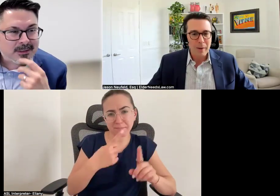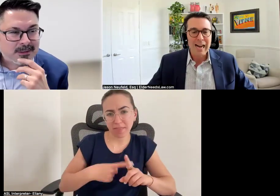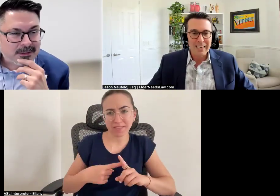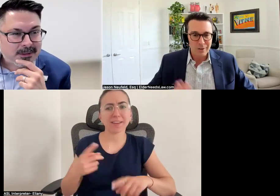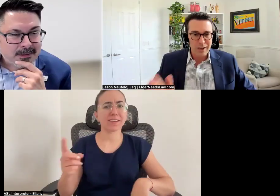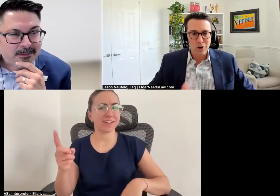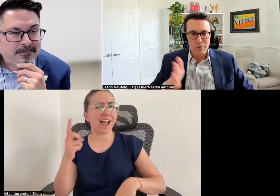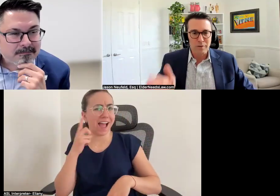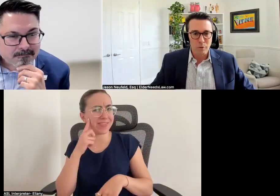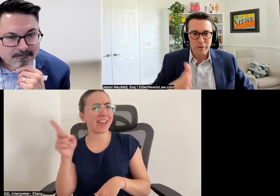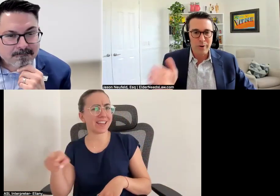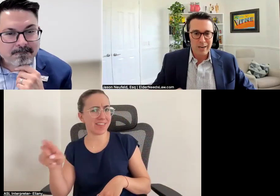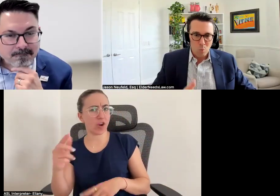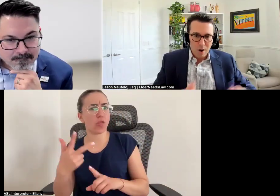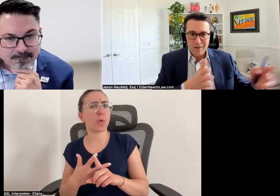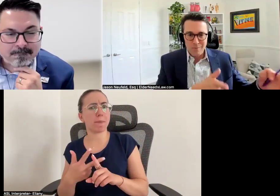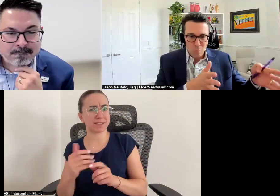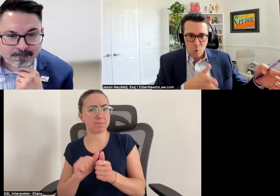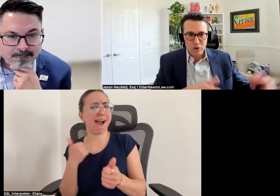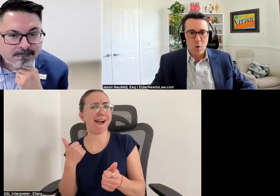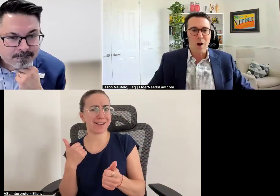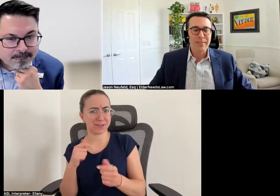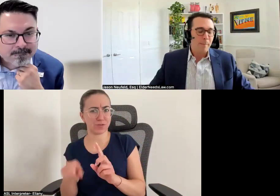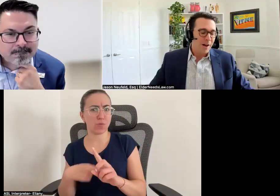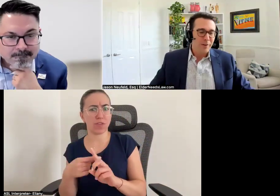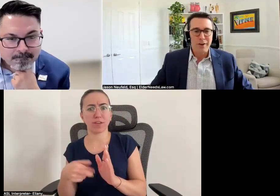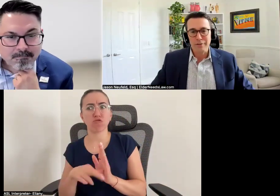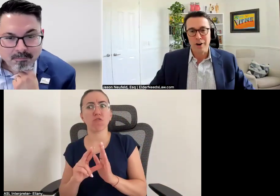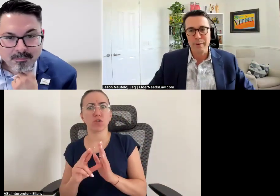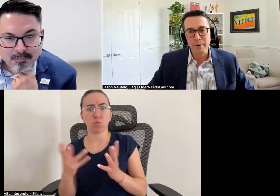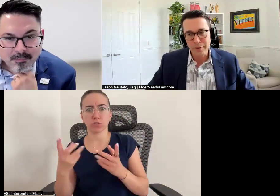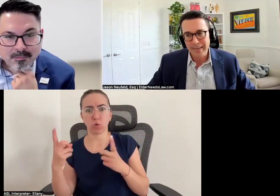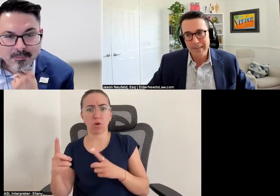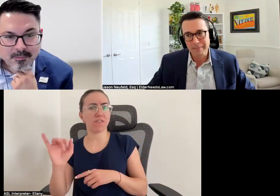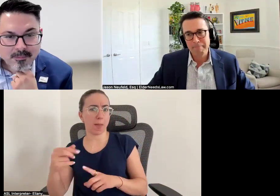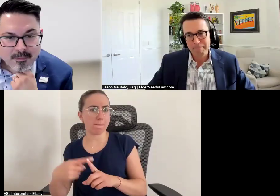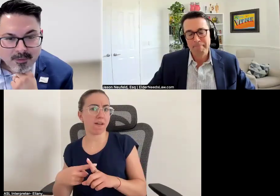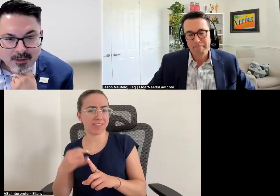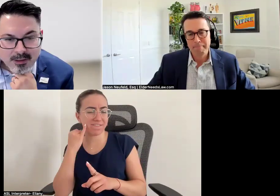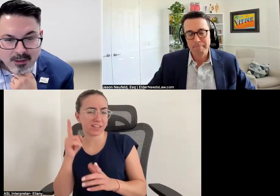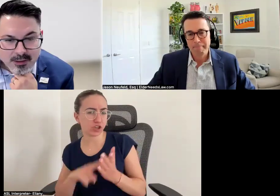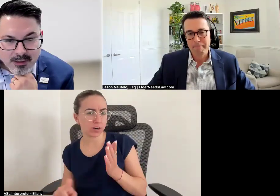2 or 3 months questions. behind in terms of reviewing Hmm. what's going on with that month if they're going to be reviewing it. Yeah.